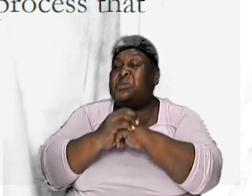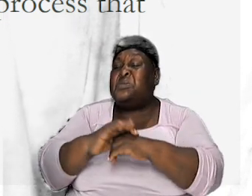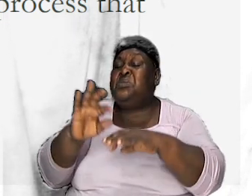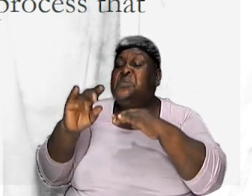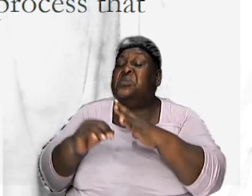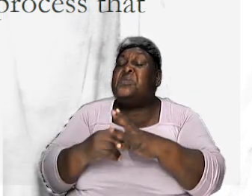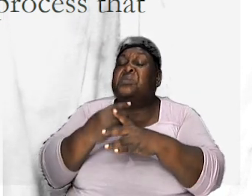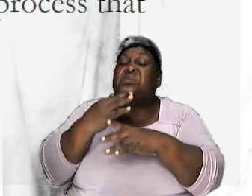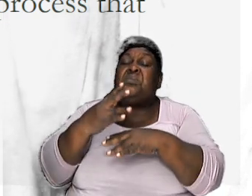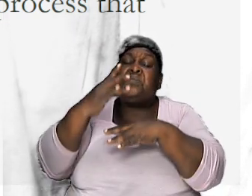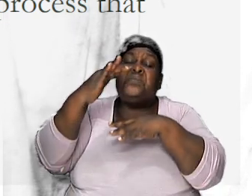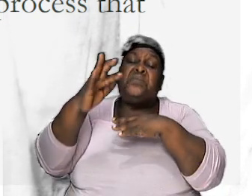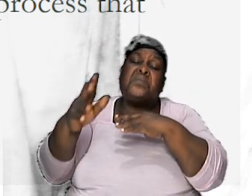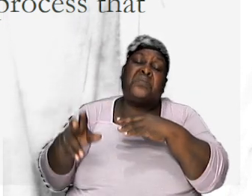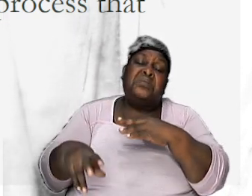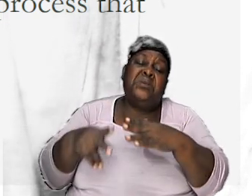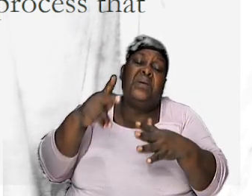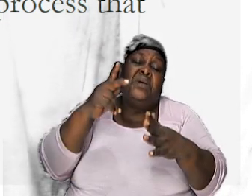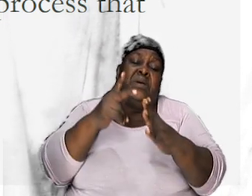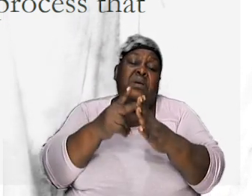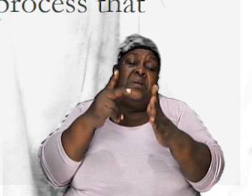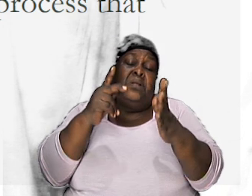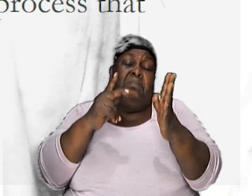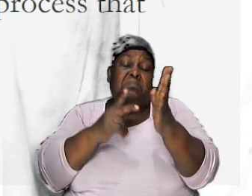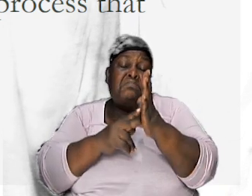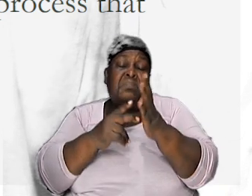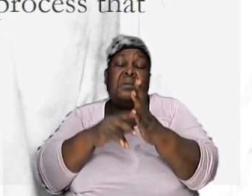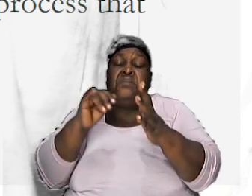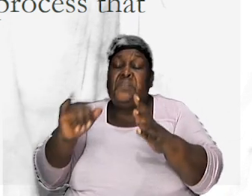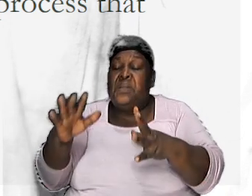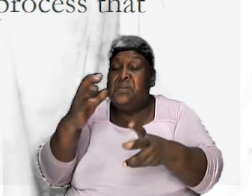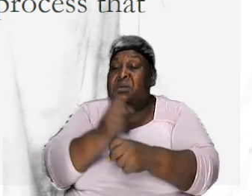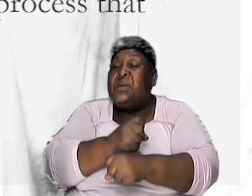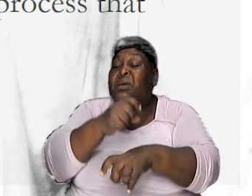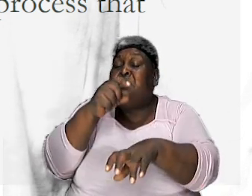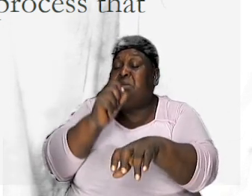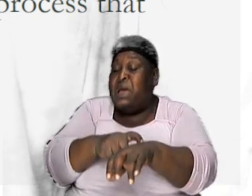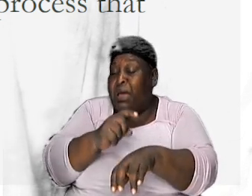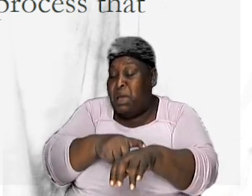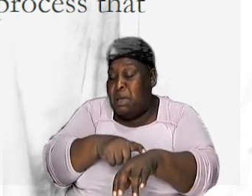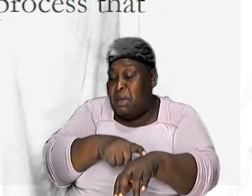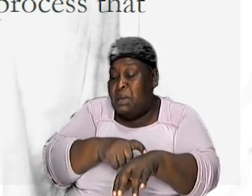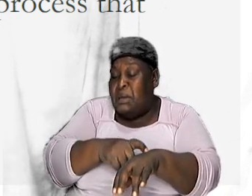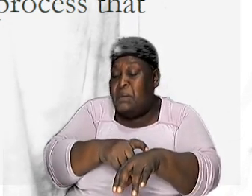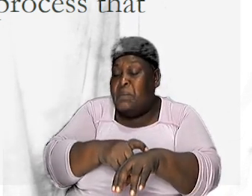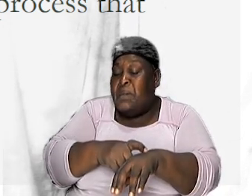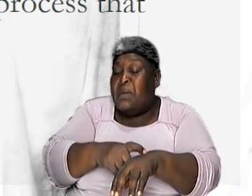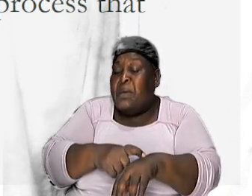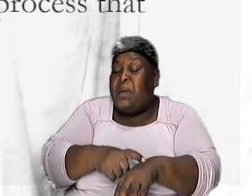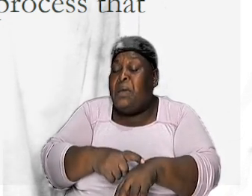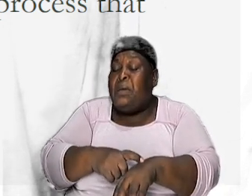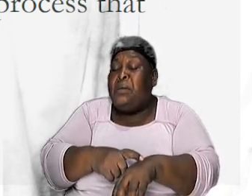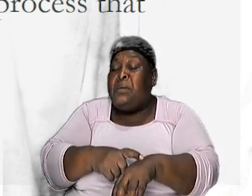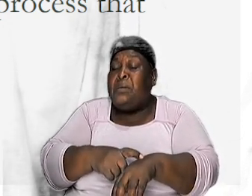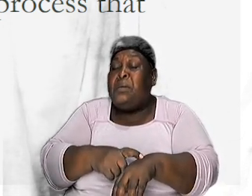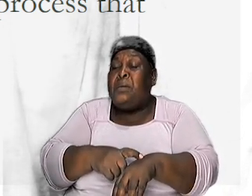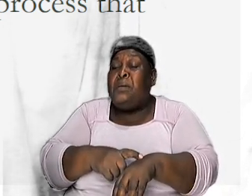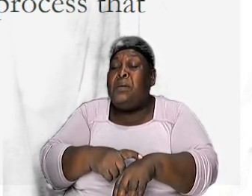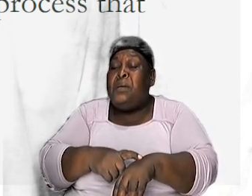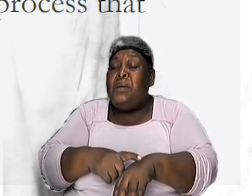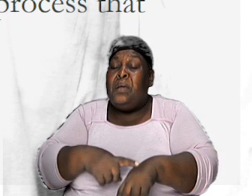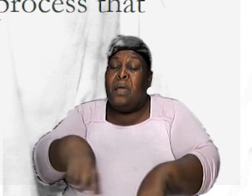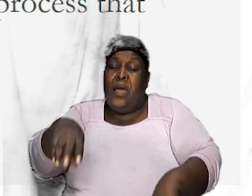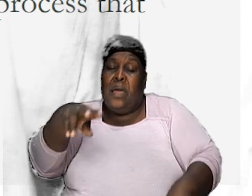flow. It's a process that takes time. It takes effort. It takes commitment. So in other